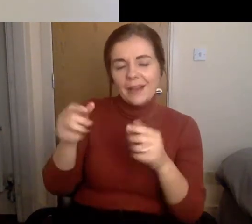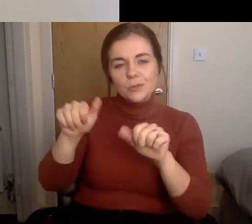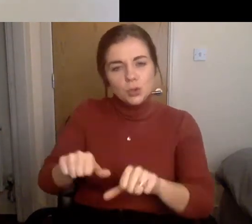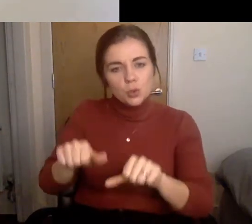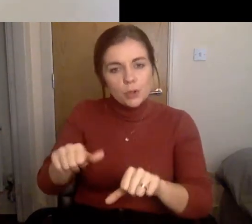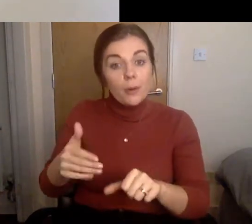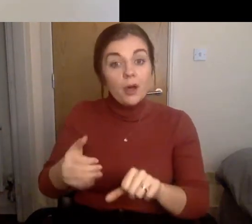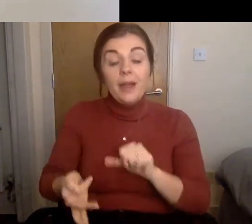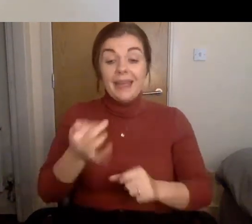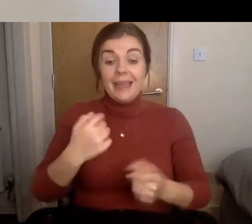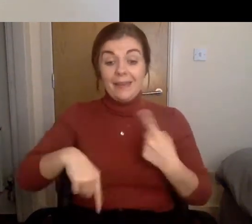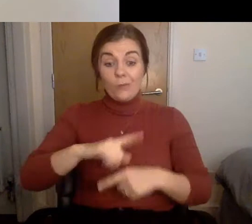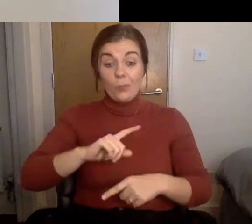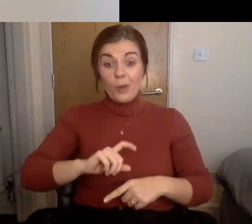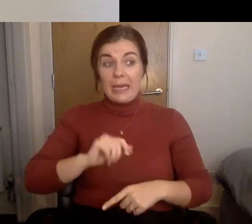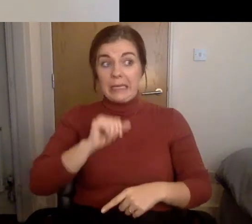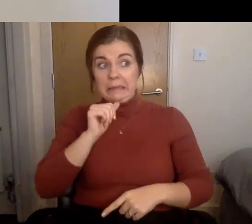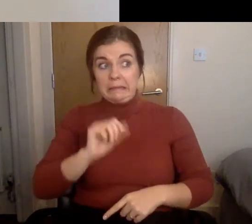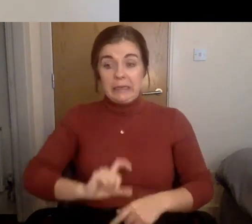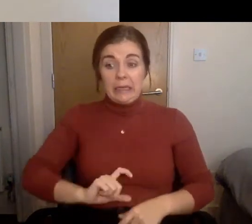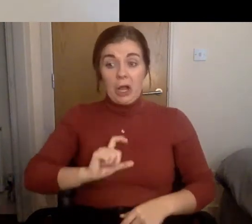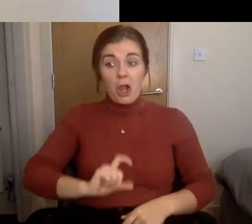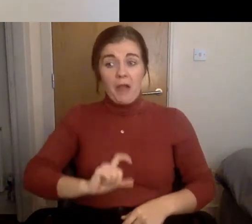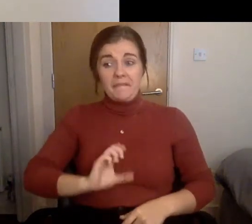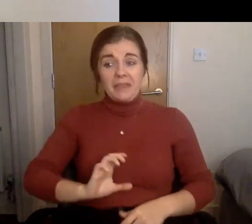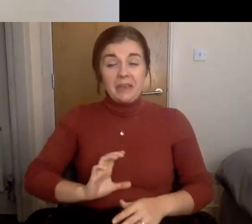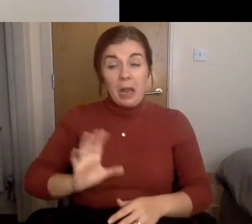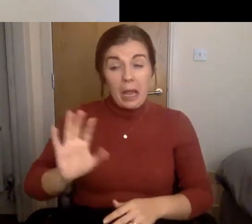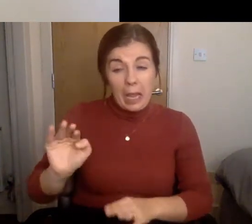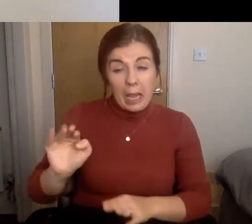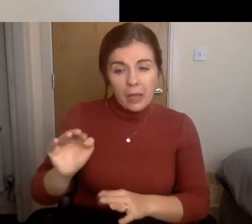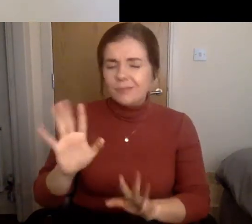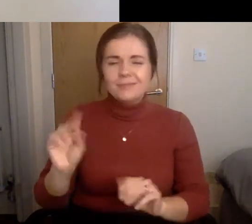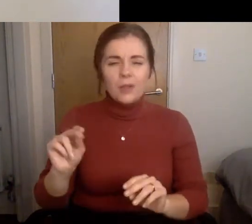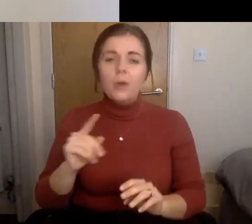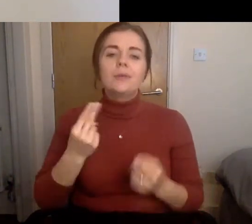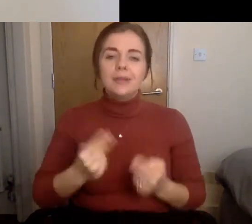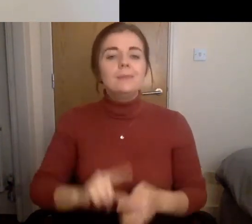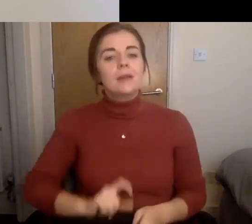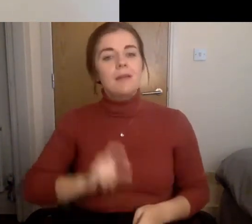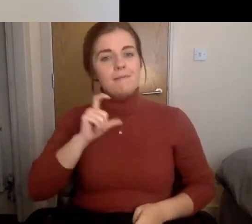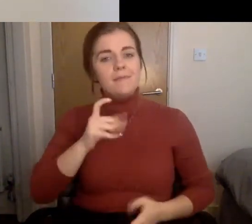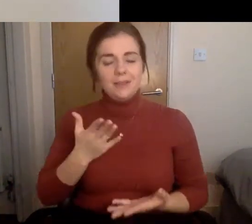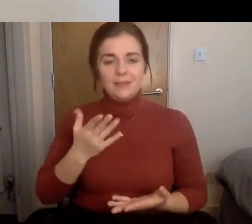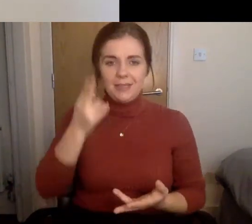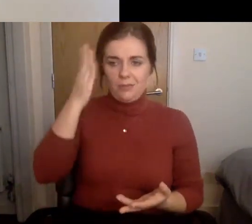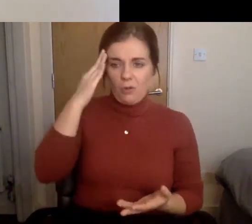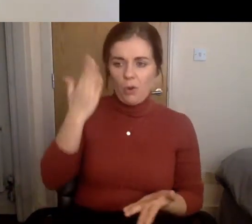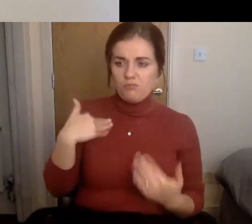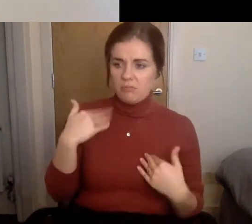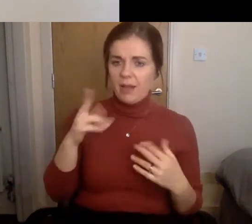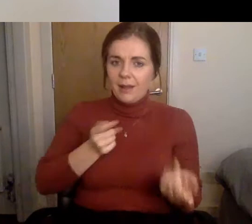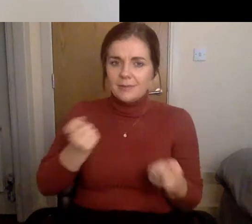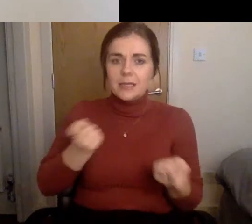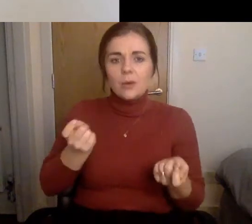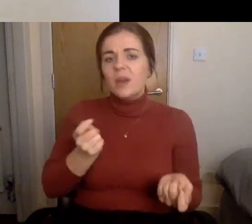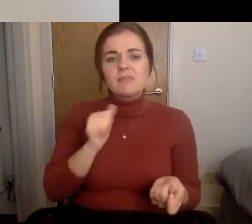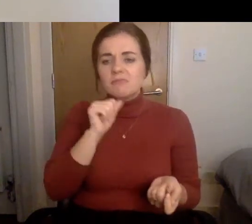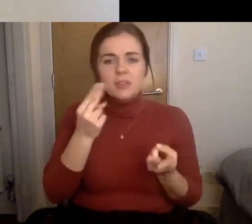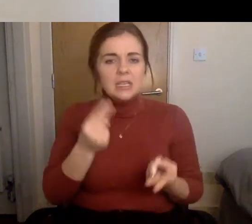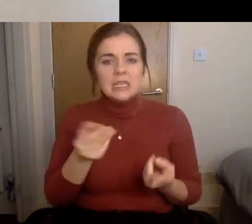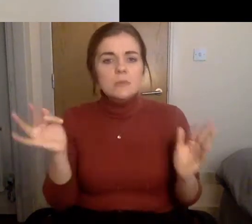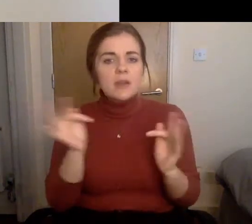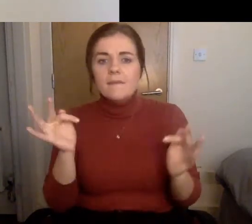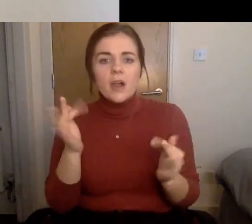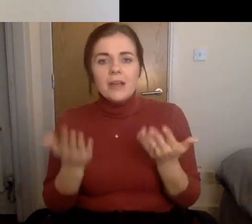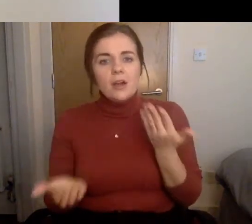kind of confidently, knowing ourselves, you know, this is something that I can deal with. And this is not something that I need to be afraid of. And